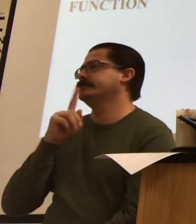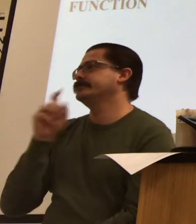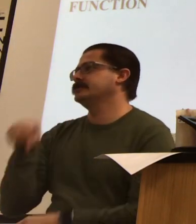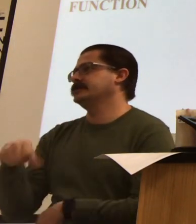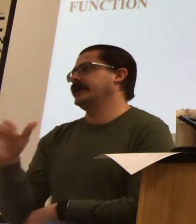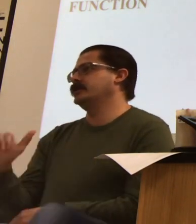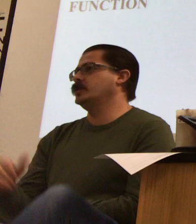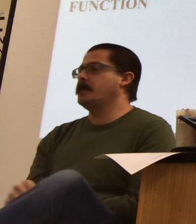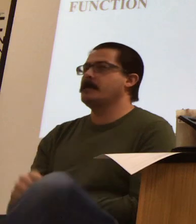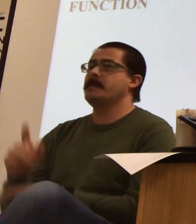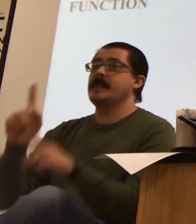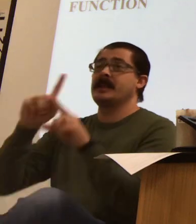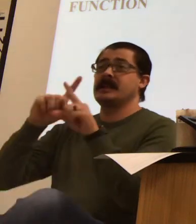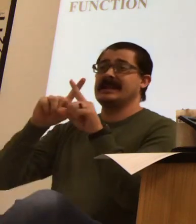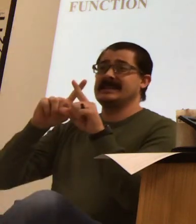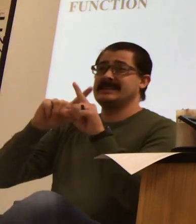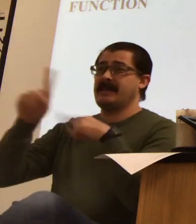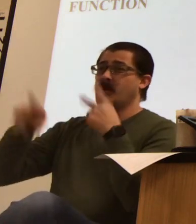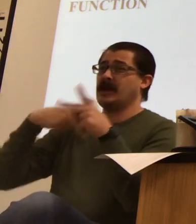There's different kinds of anatomy.